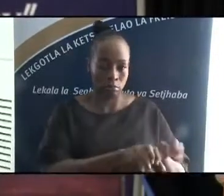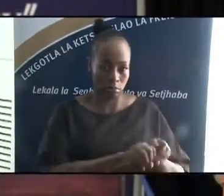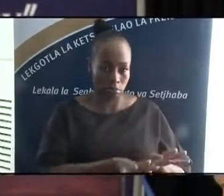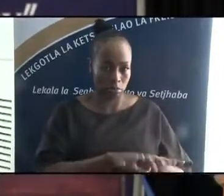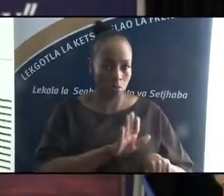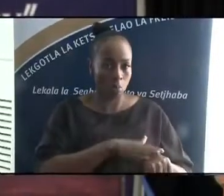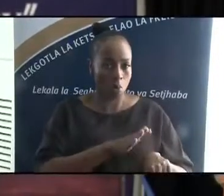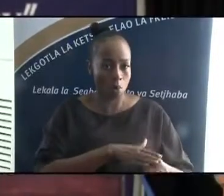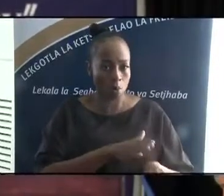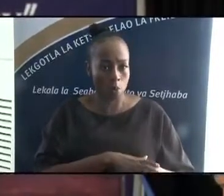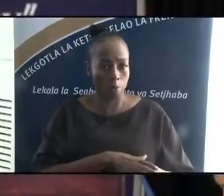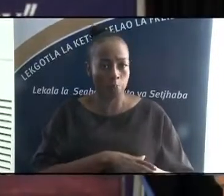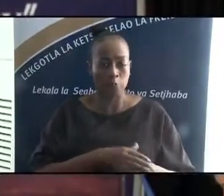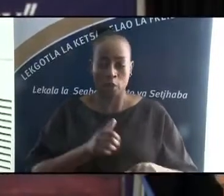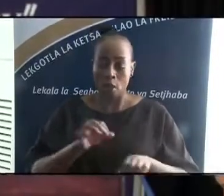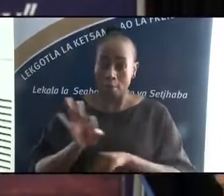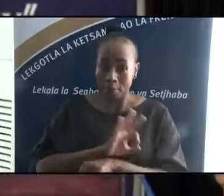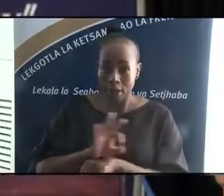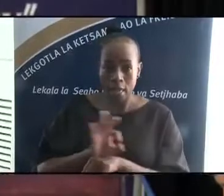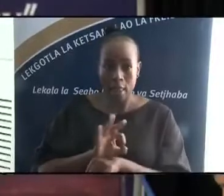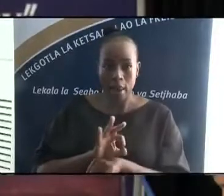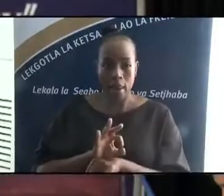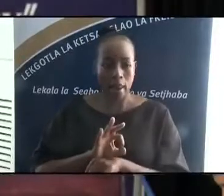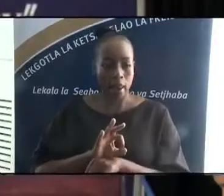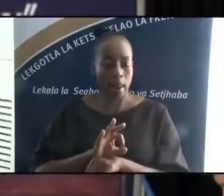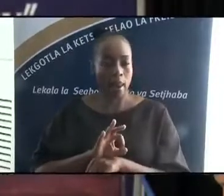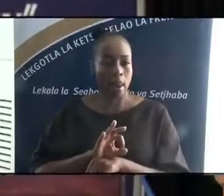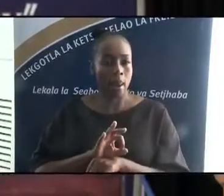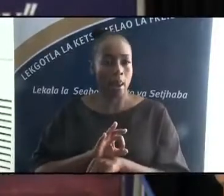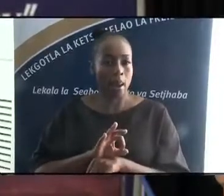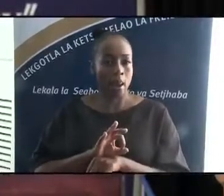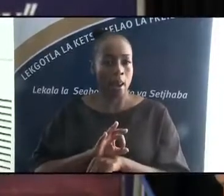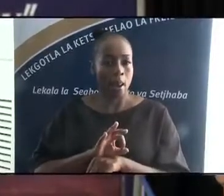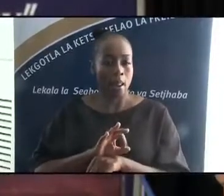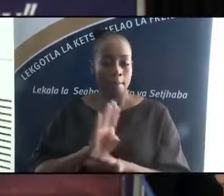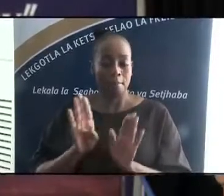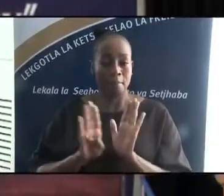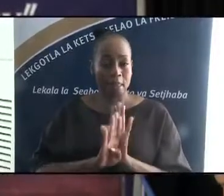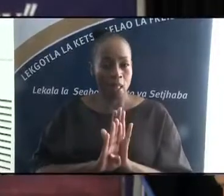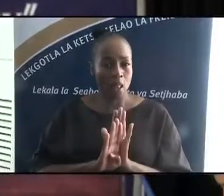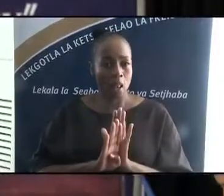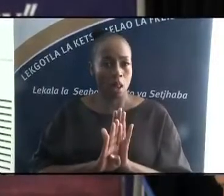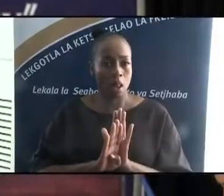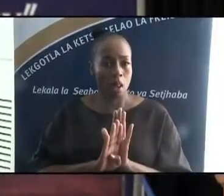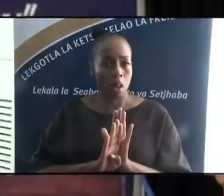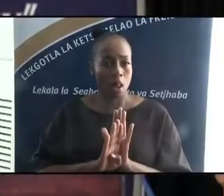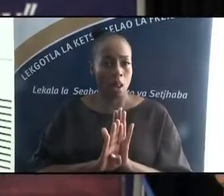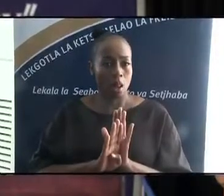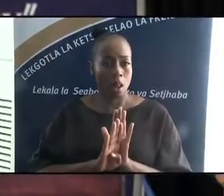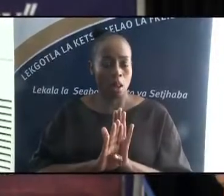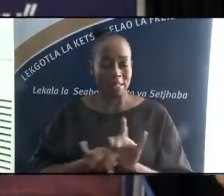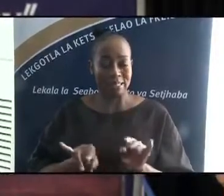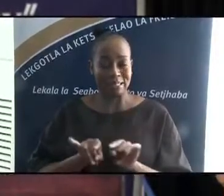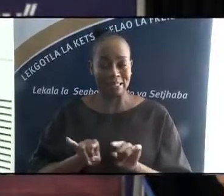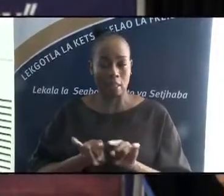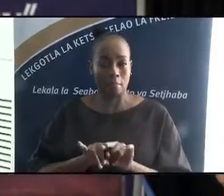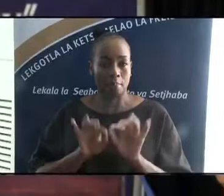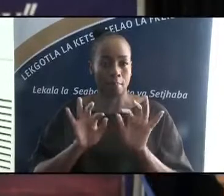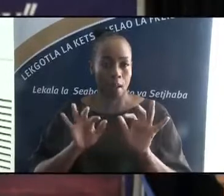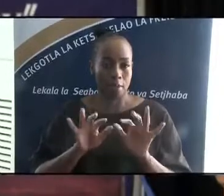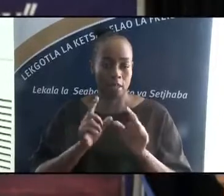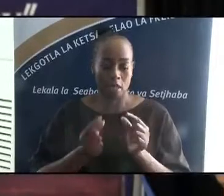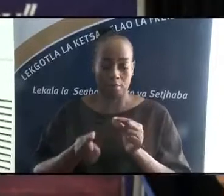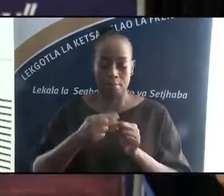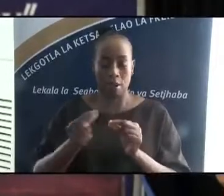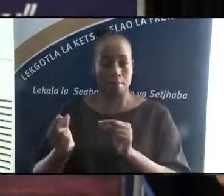A proactive plan to curtail an expanding public wage bill, as well as Intensive public investment,